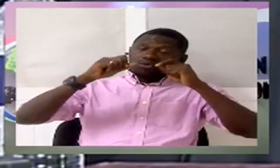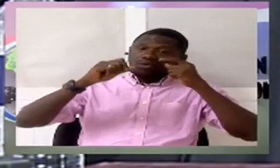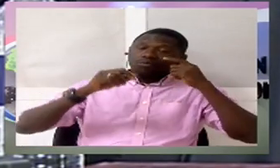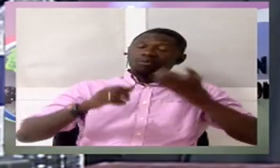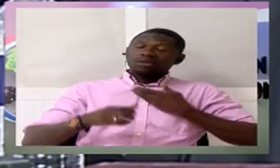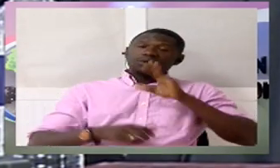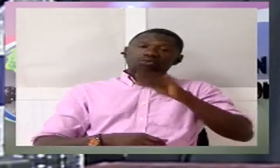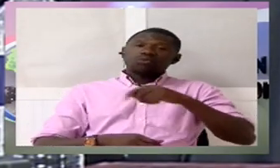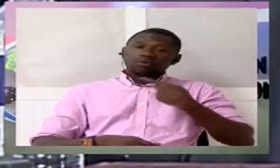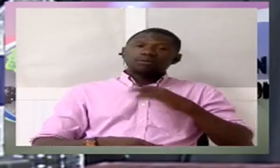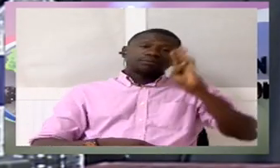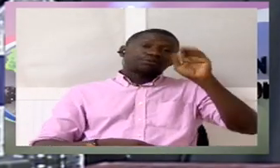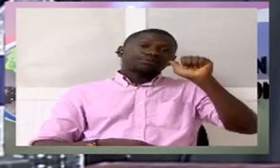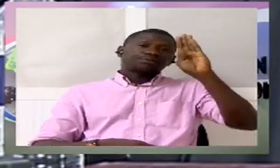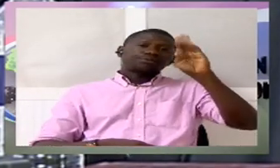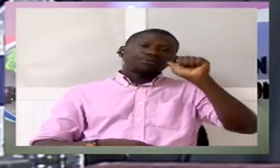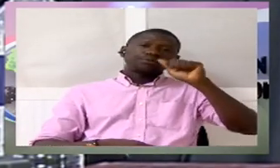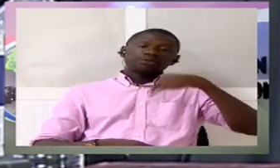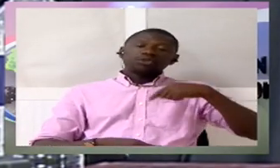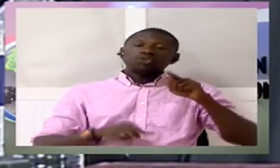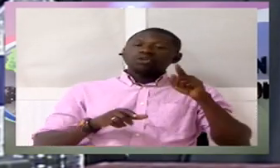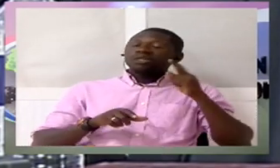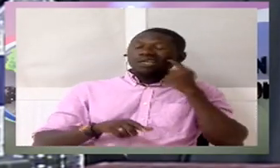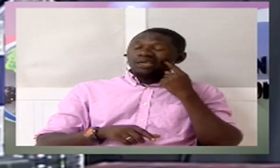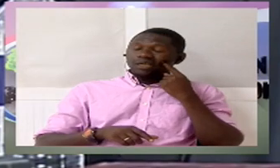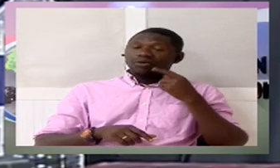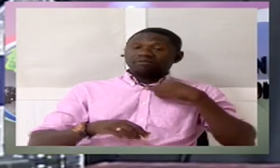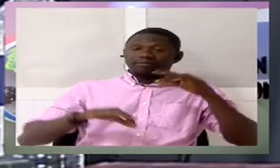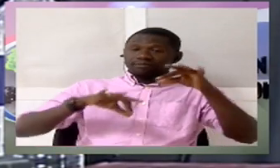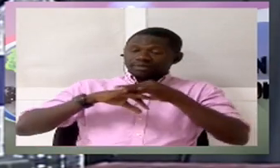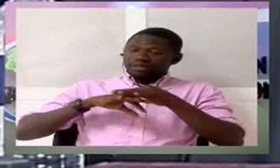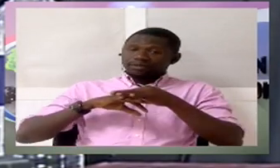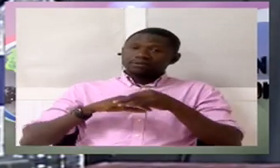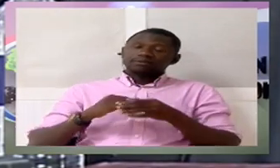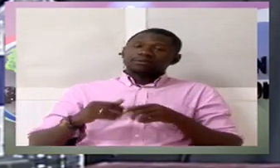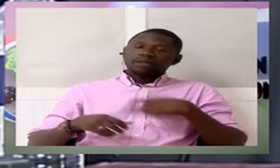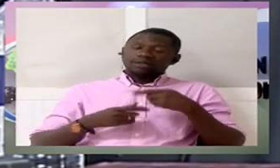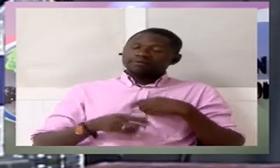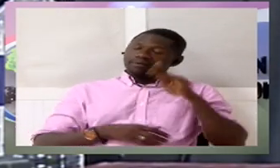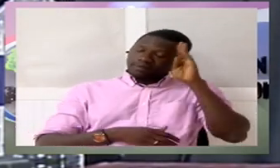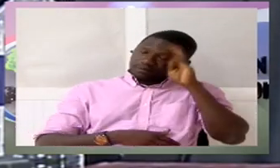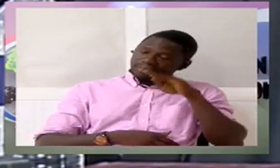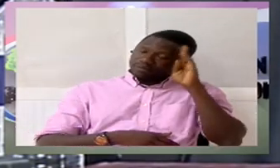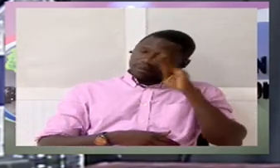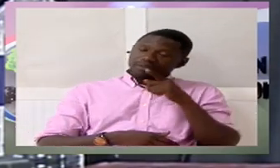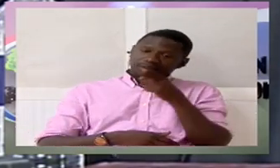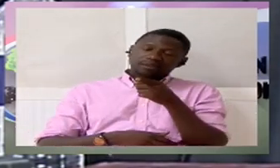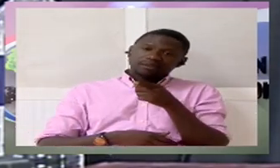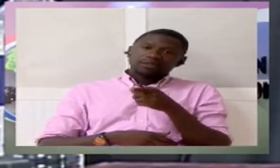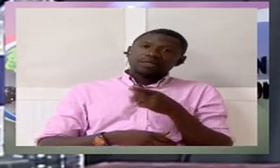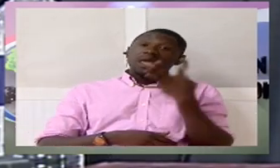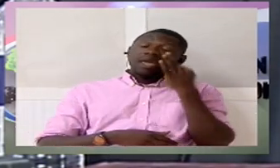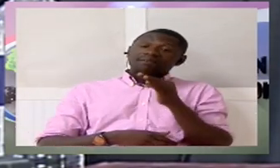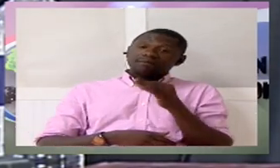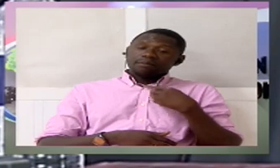and a photograph which I took with Baba Job during our marriage day. Then I appealed. And